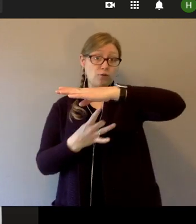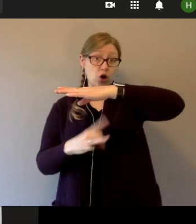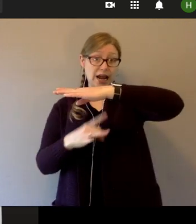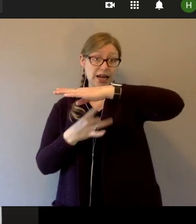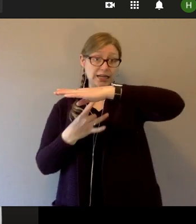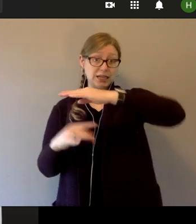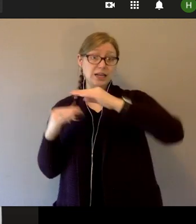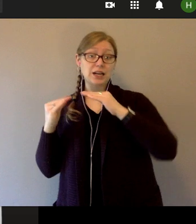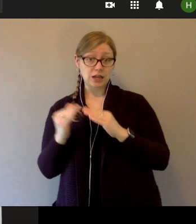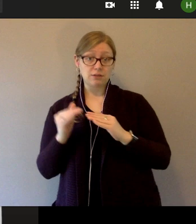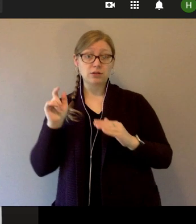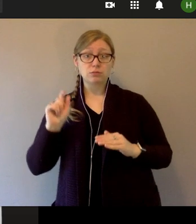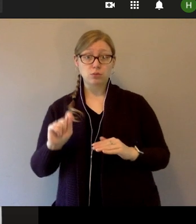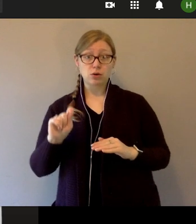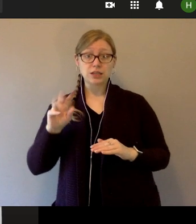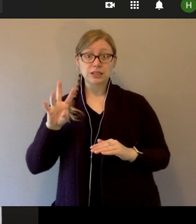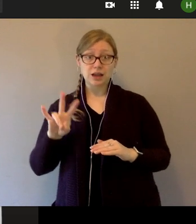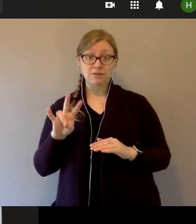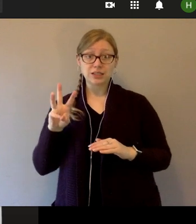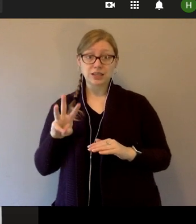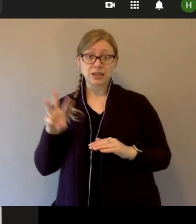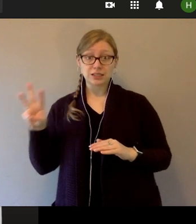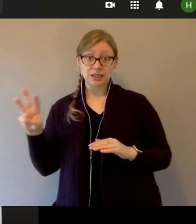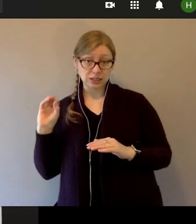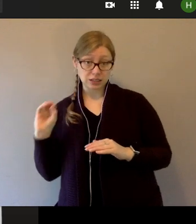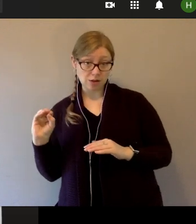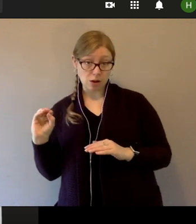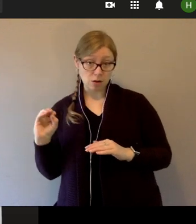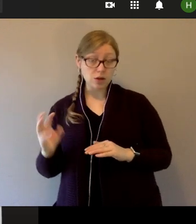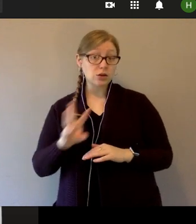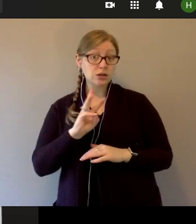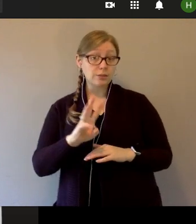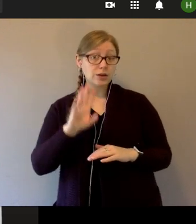equal to 0.7660. So W is going to be